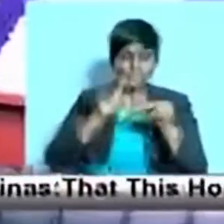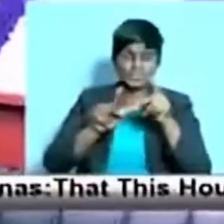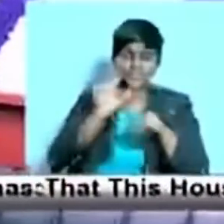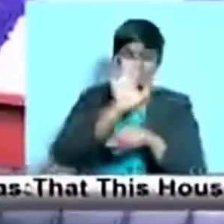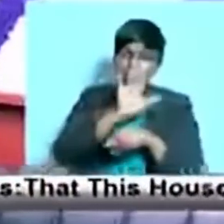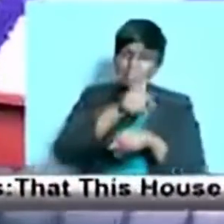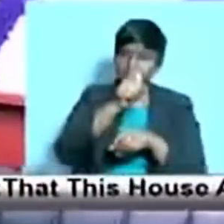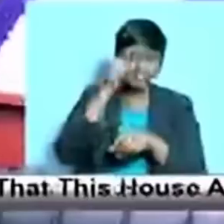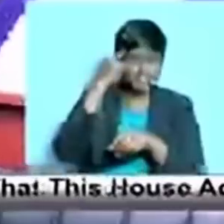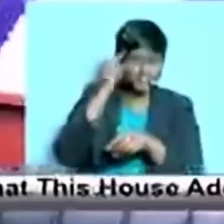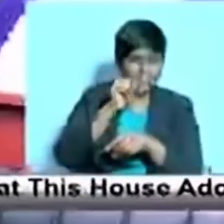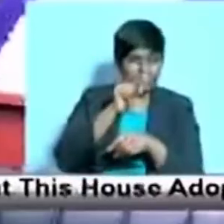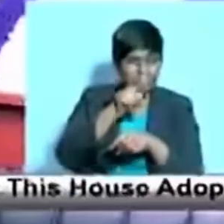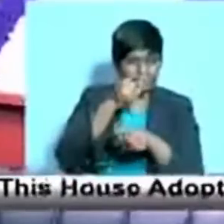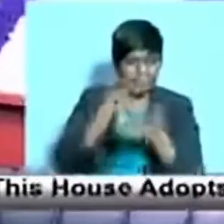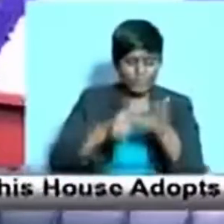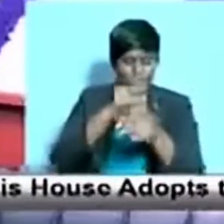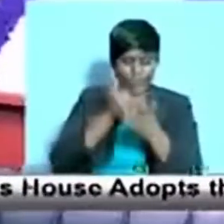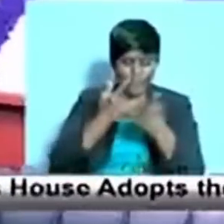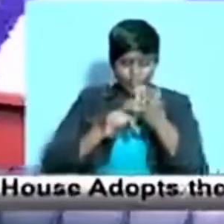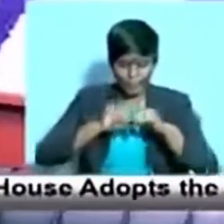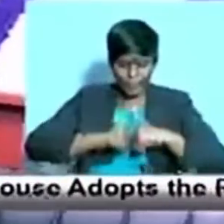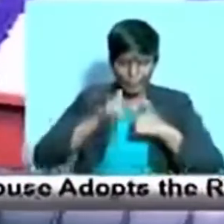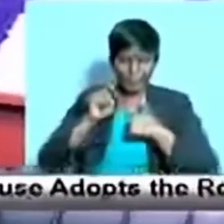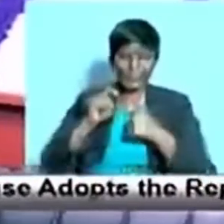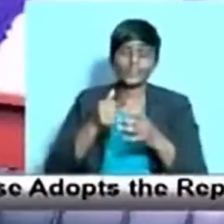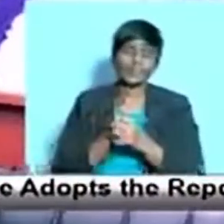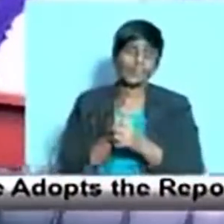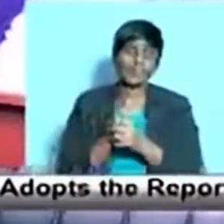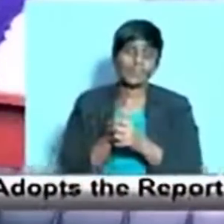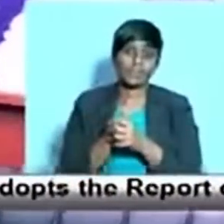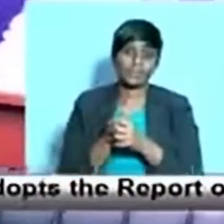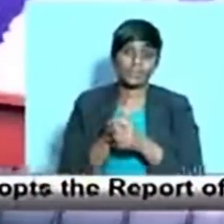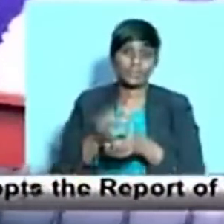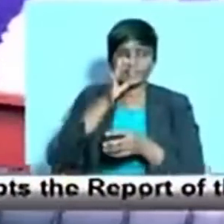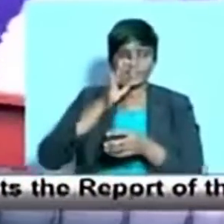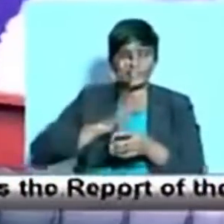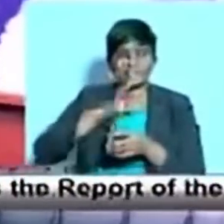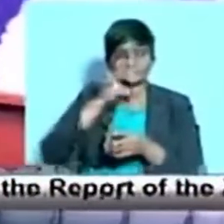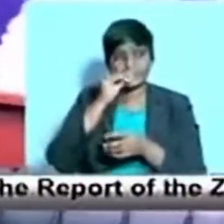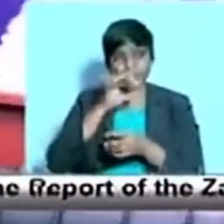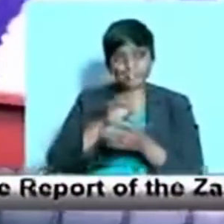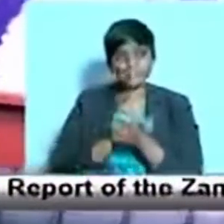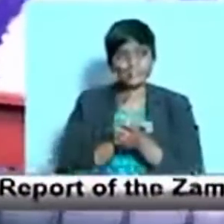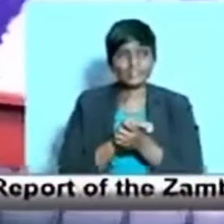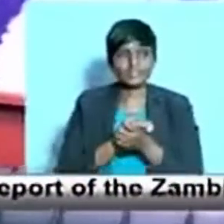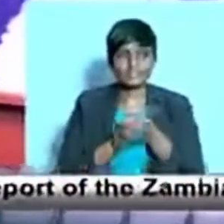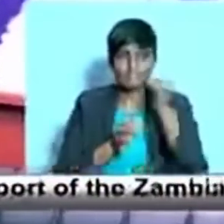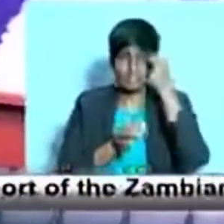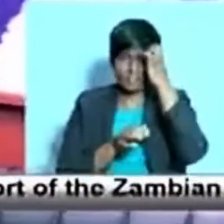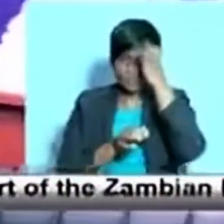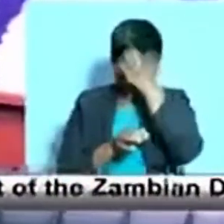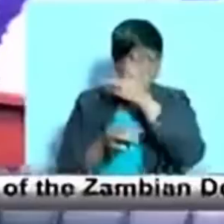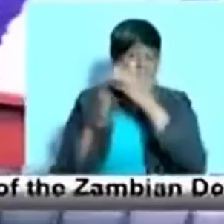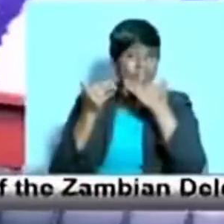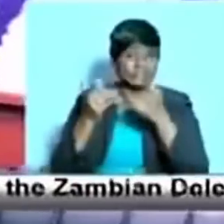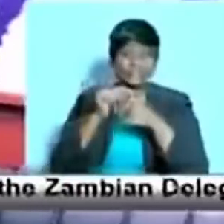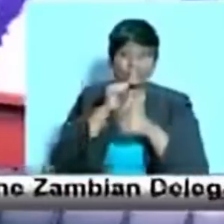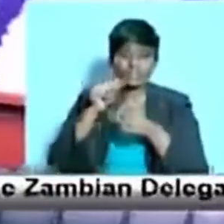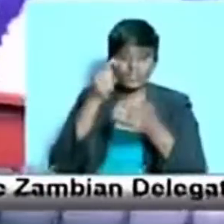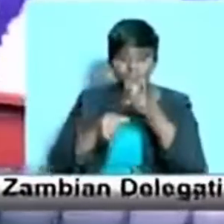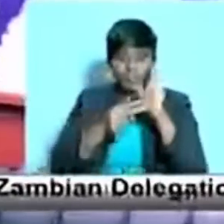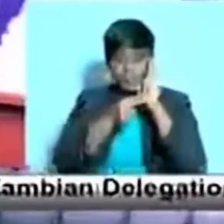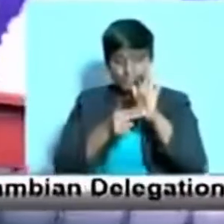there think this is what we deserve? Madam Speaker, do not